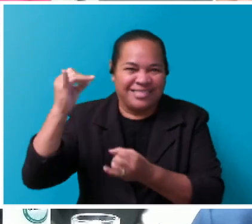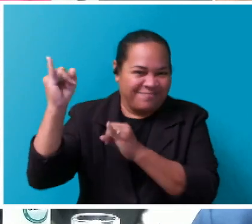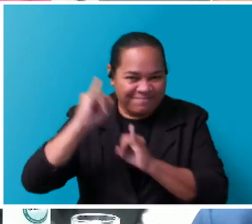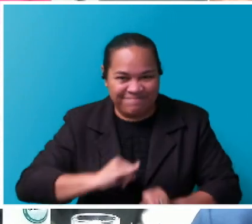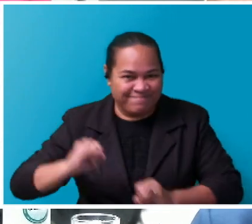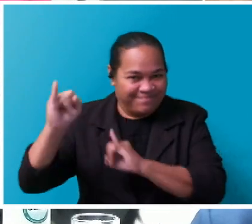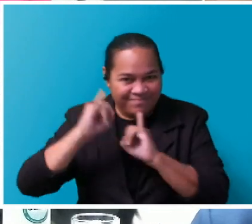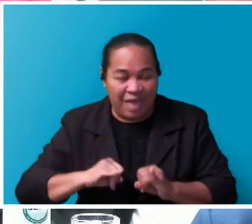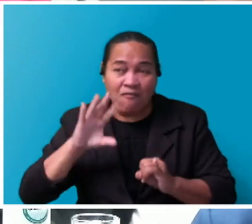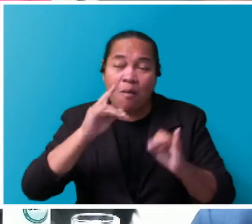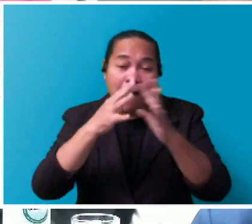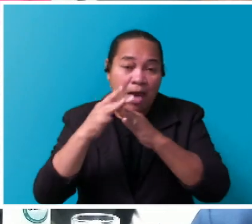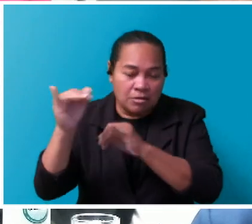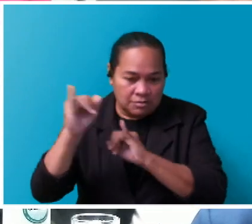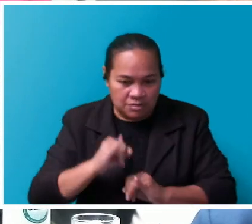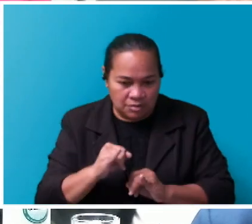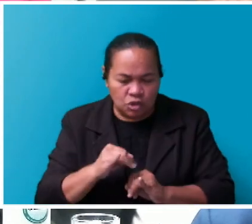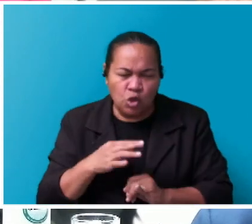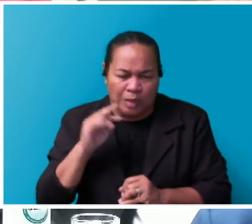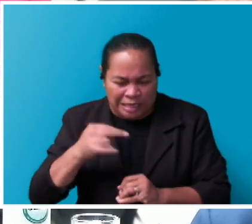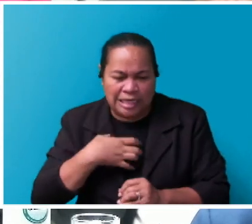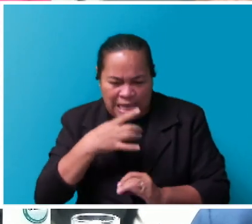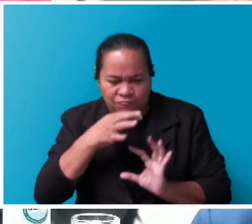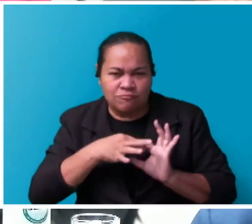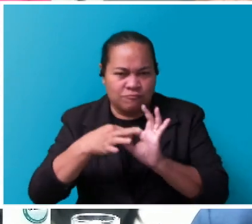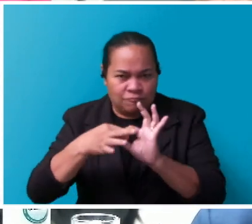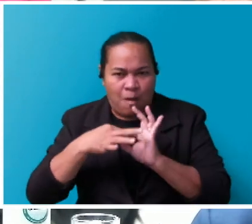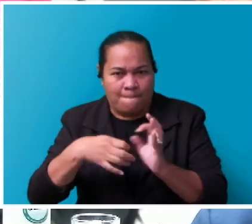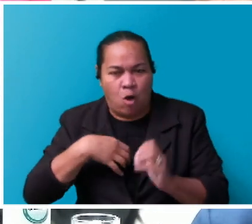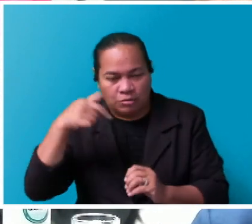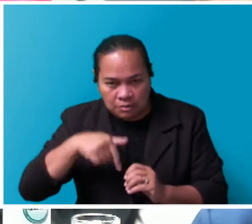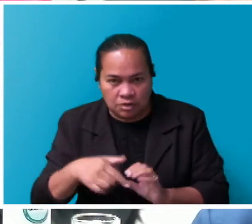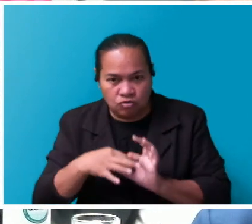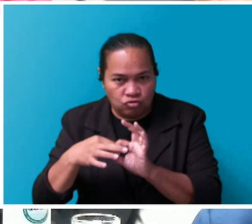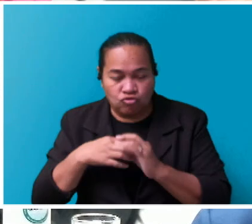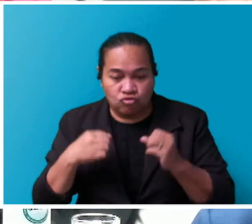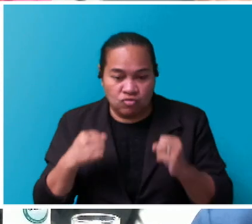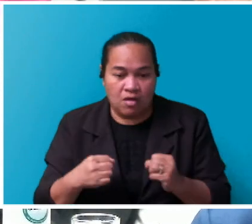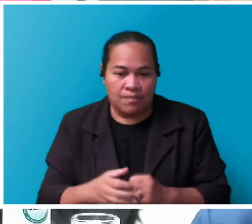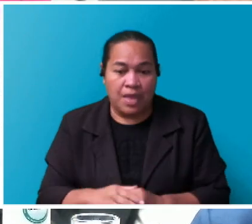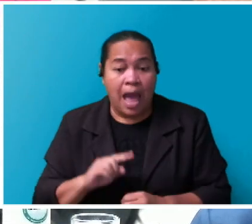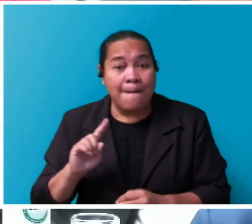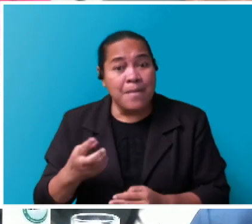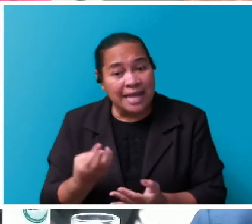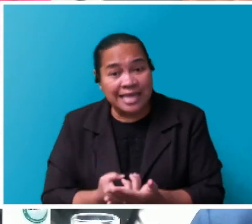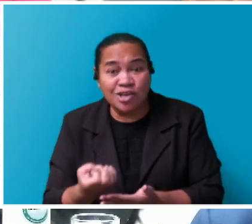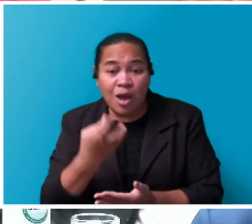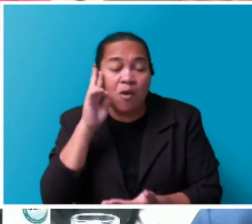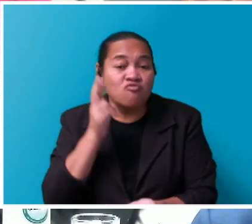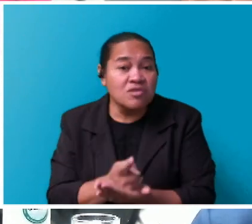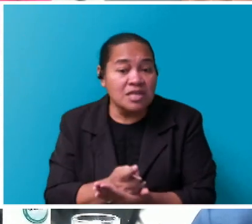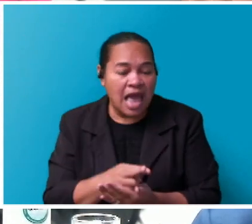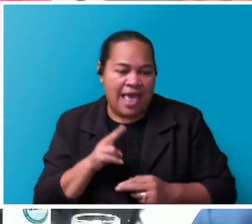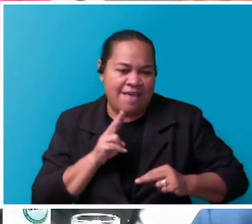significant potential to deepen this trade relationship further. The economic reality is that Fiji lacks